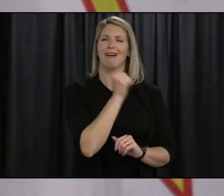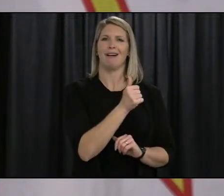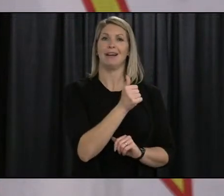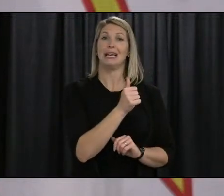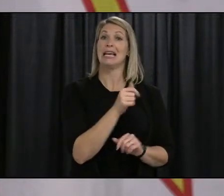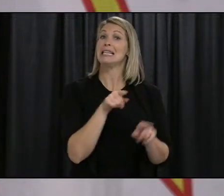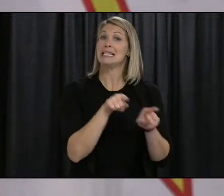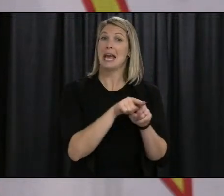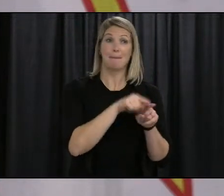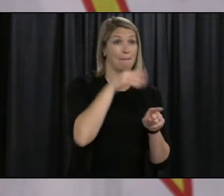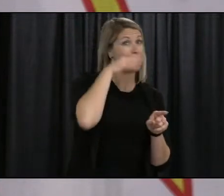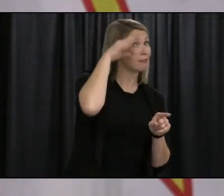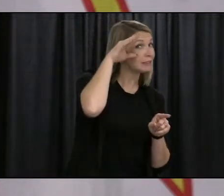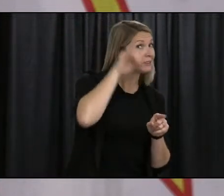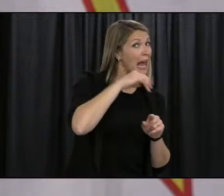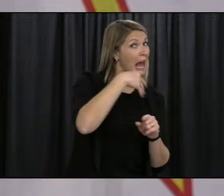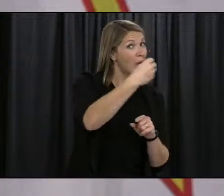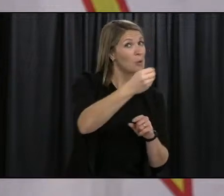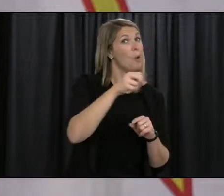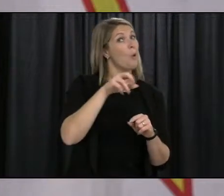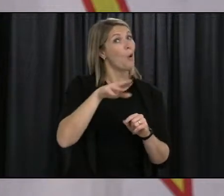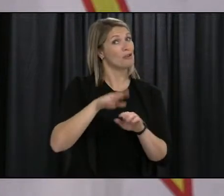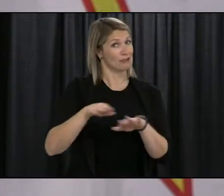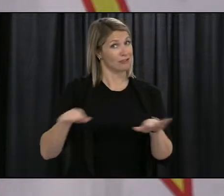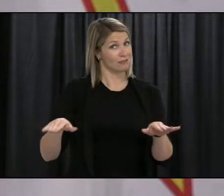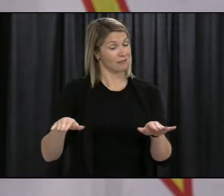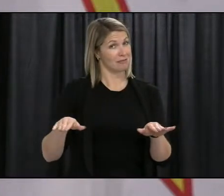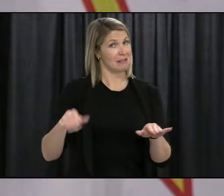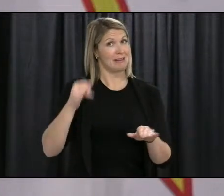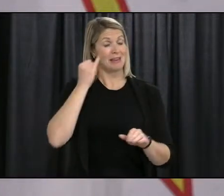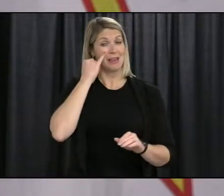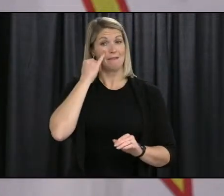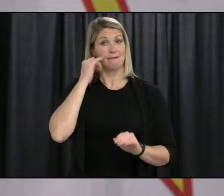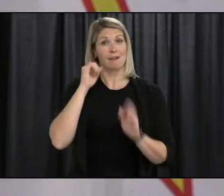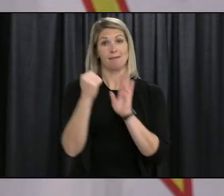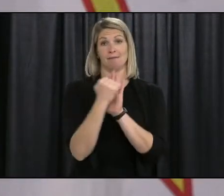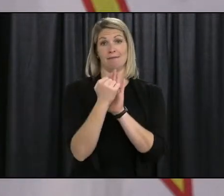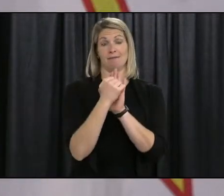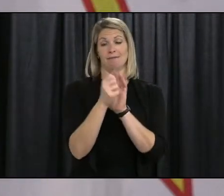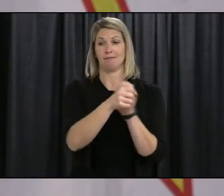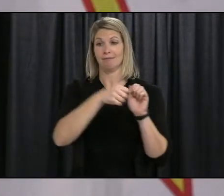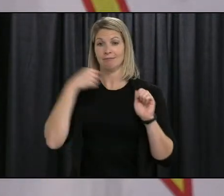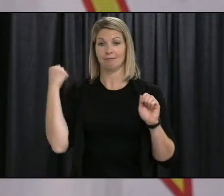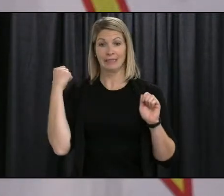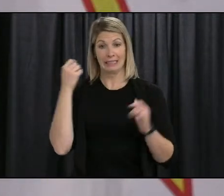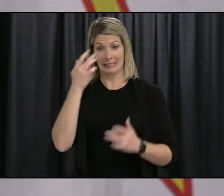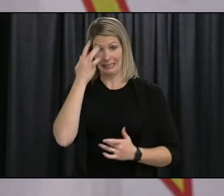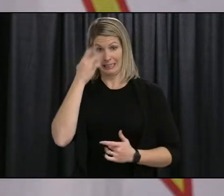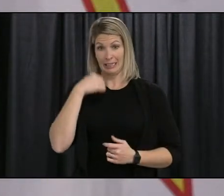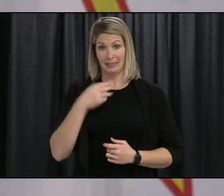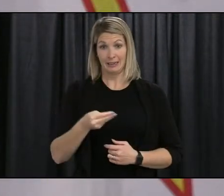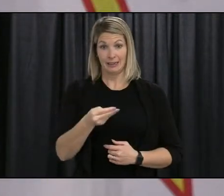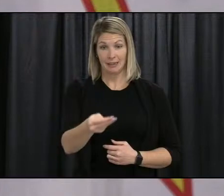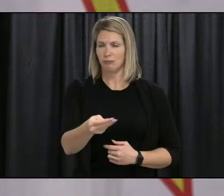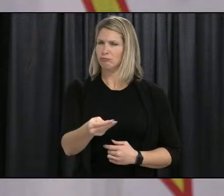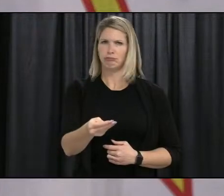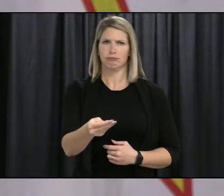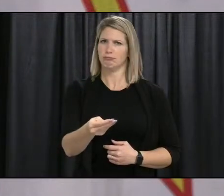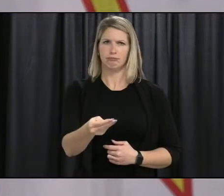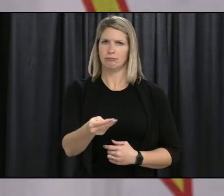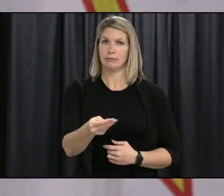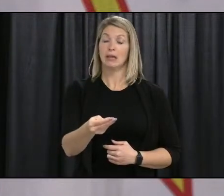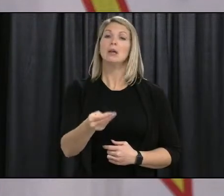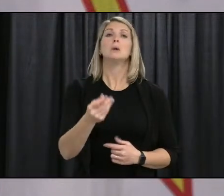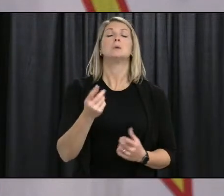unwell. If you feel unwell, please do not give out treats. Ask someone else to hand them out for you, or place a sign